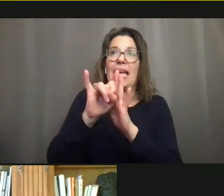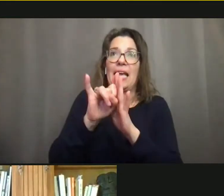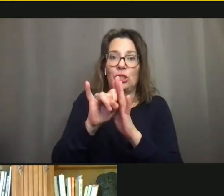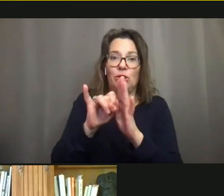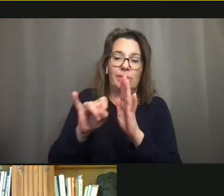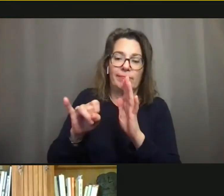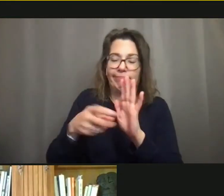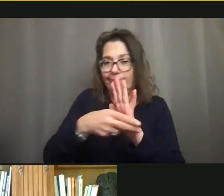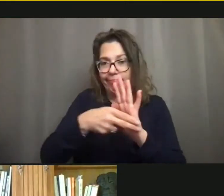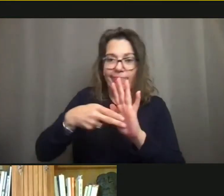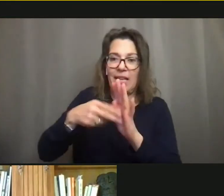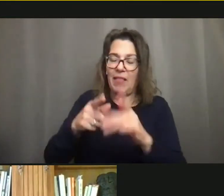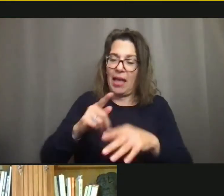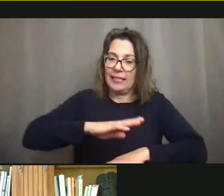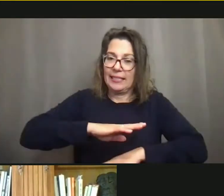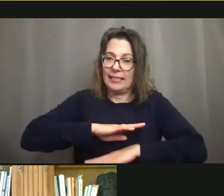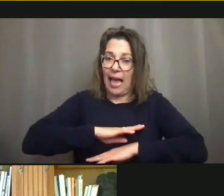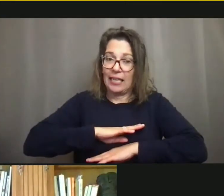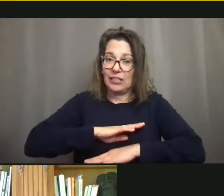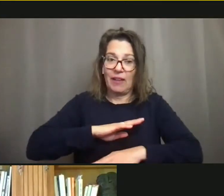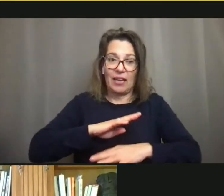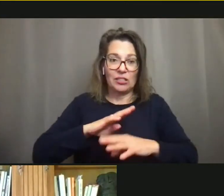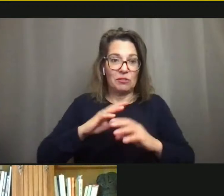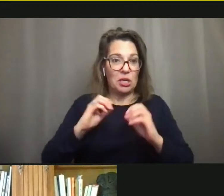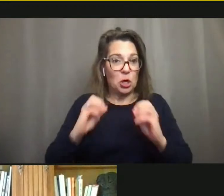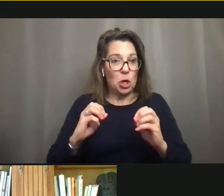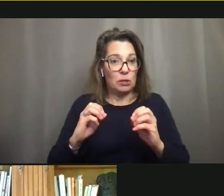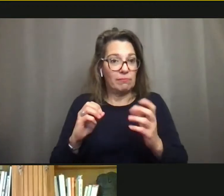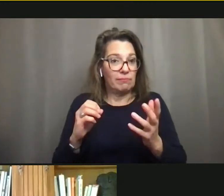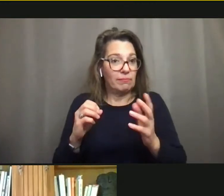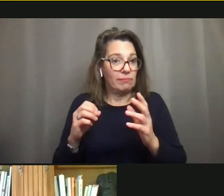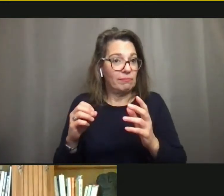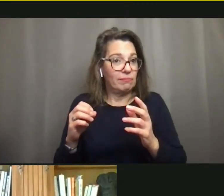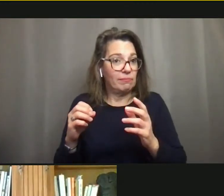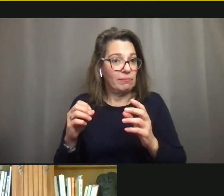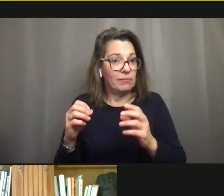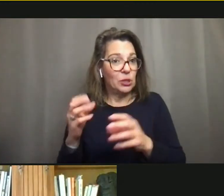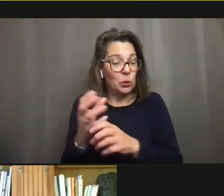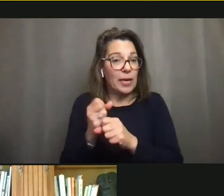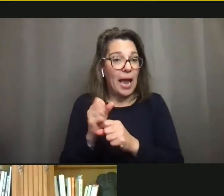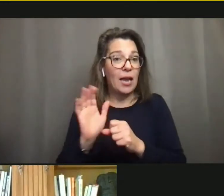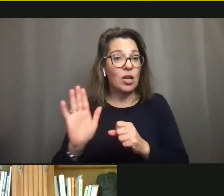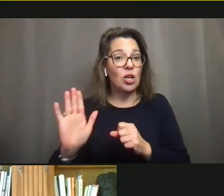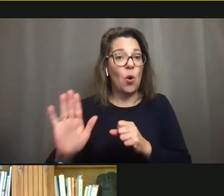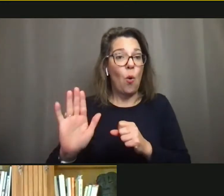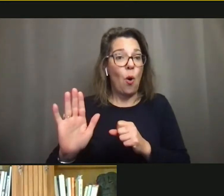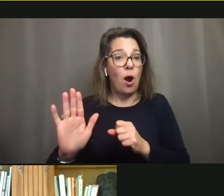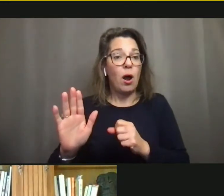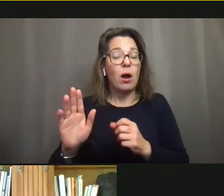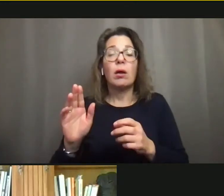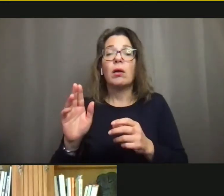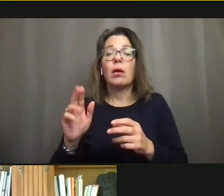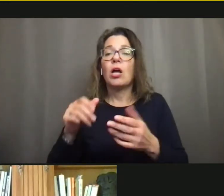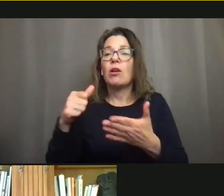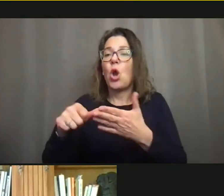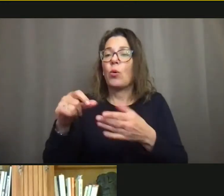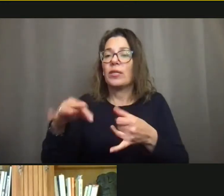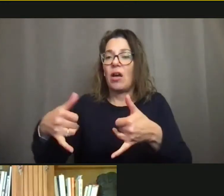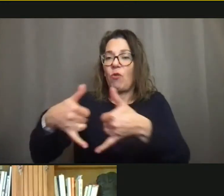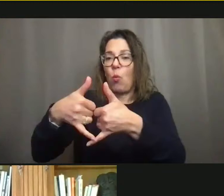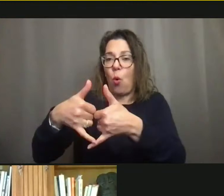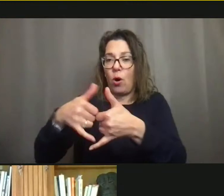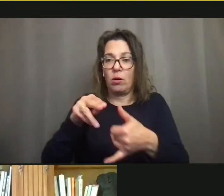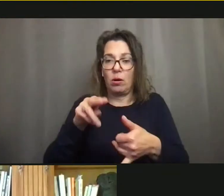report was satisfactory and good to go is you receiving your notice of award.